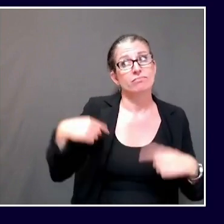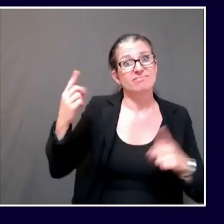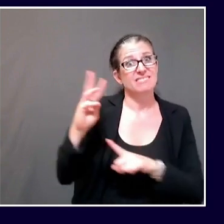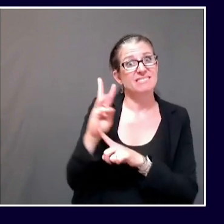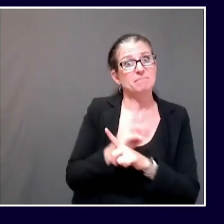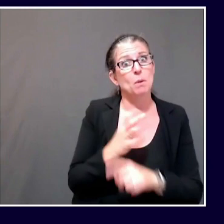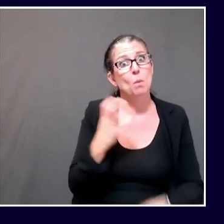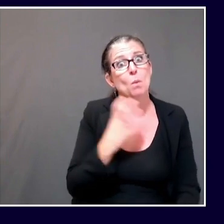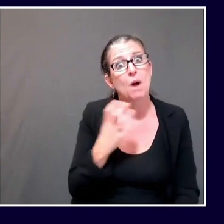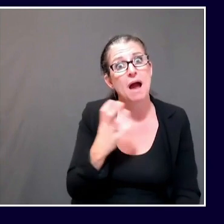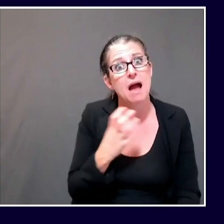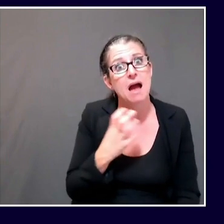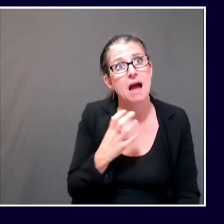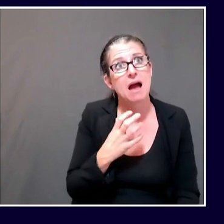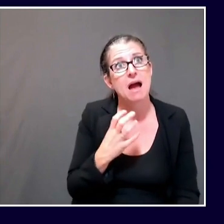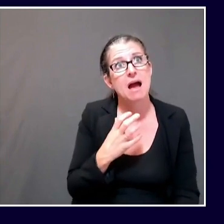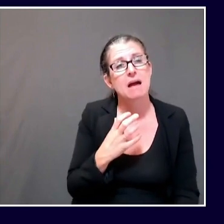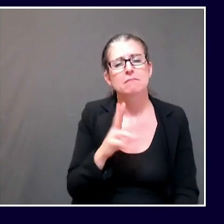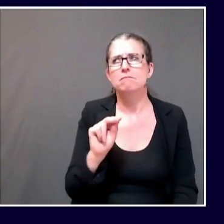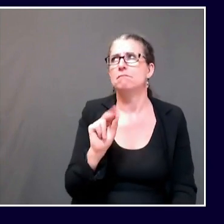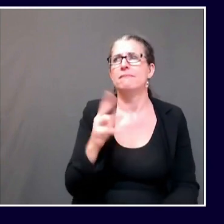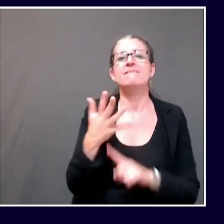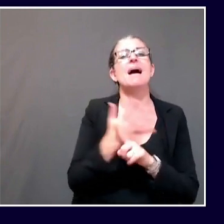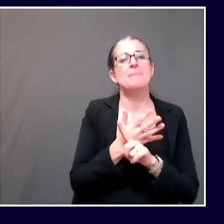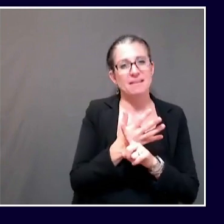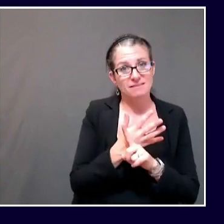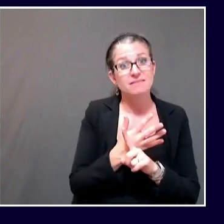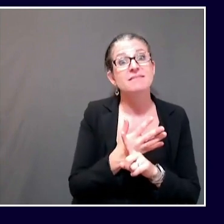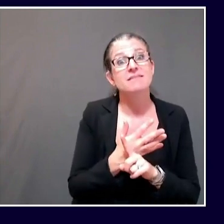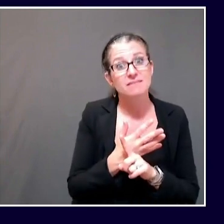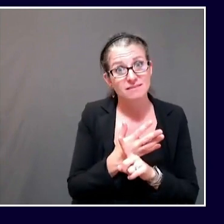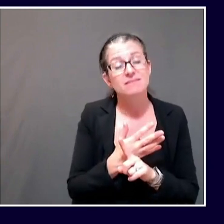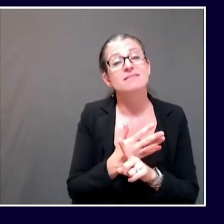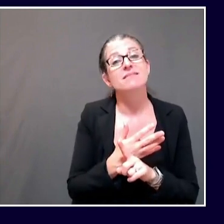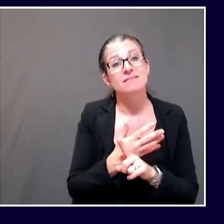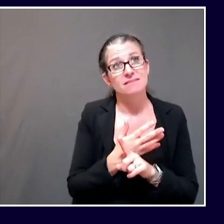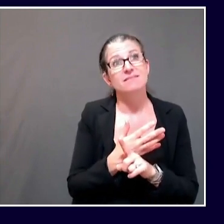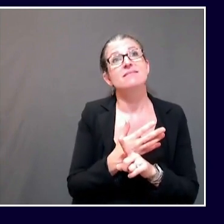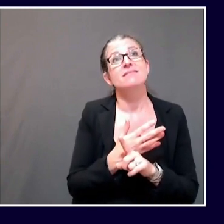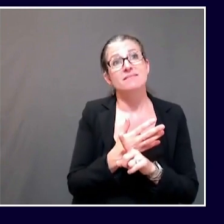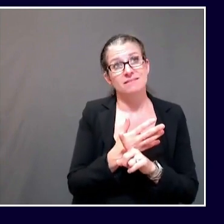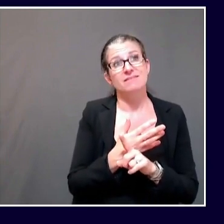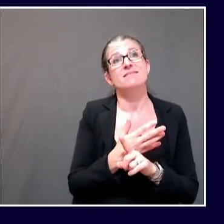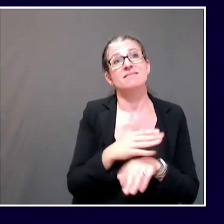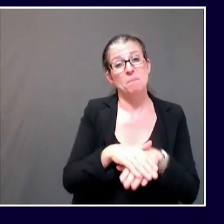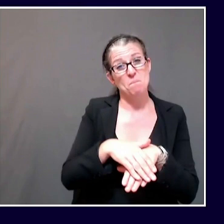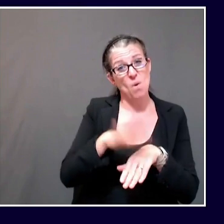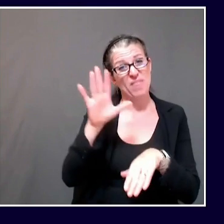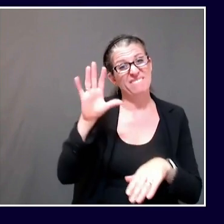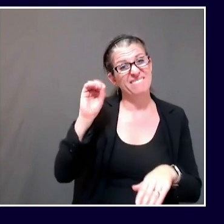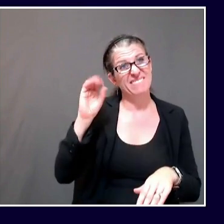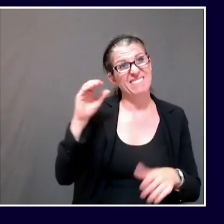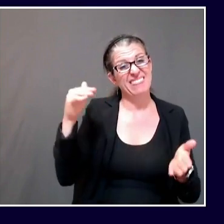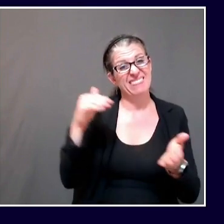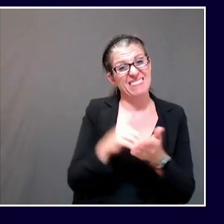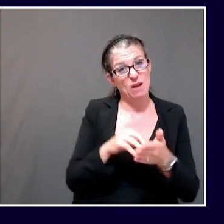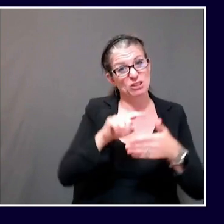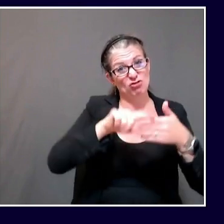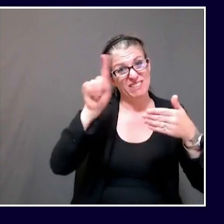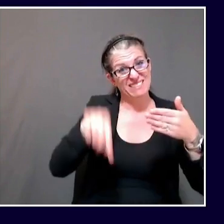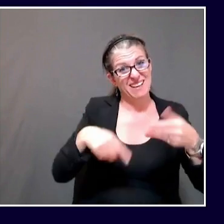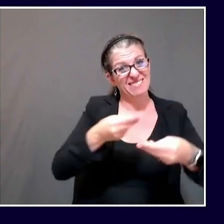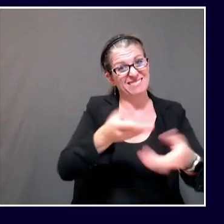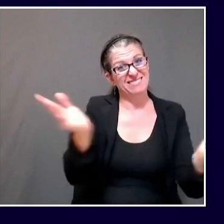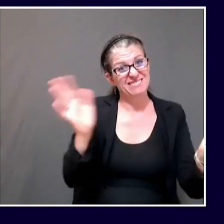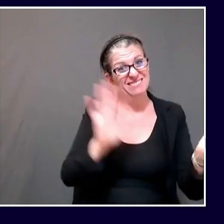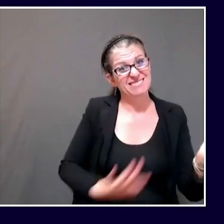6 months, 5 months really, they have produced more than 50,000 results for COVID-19 tests.